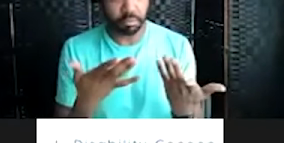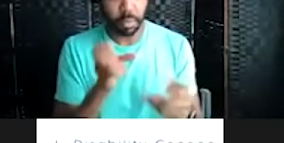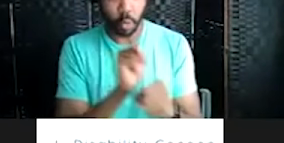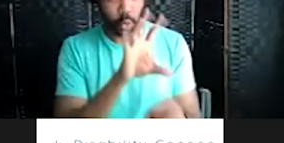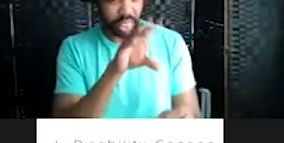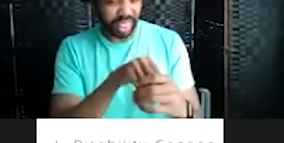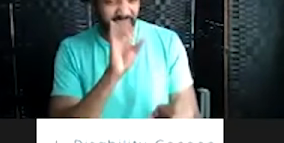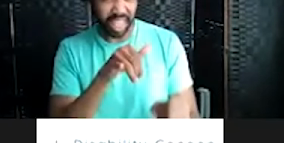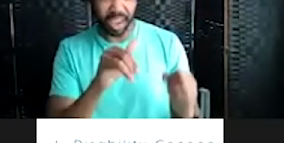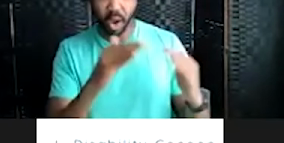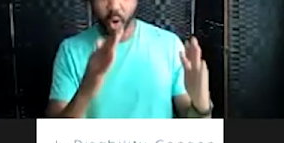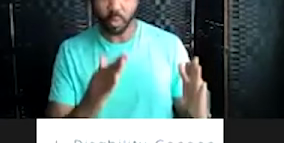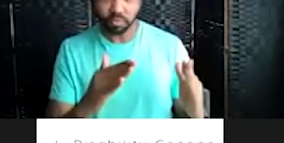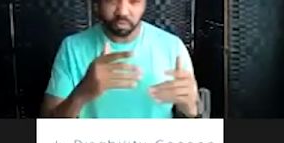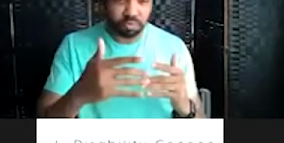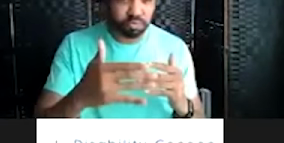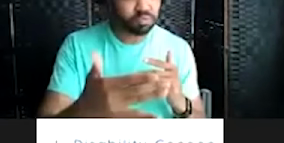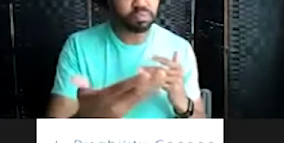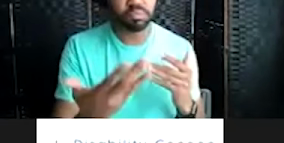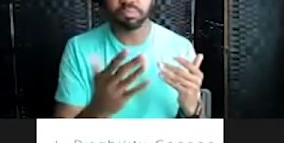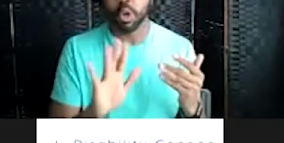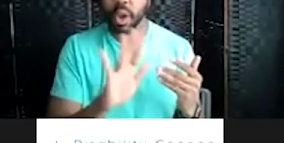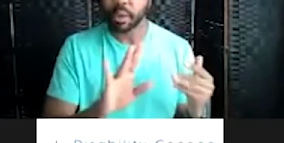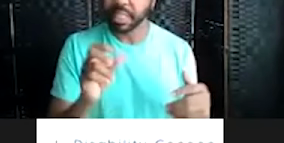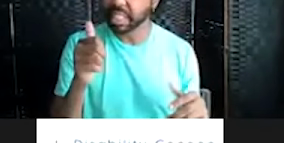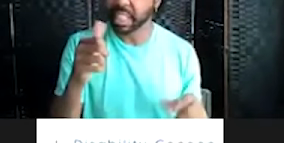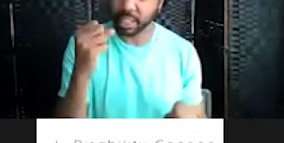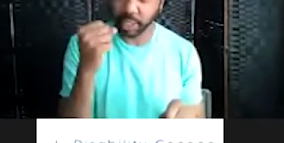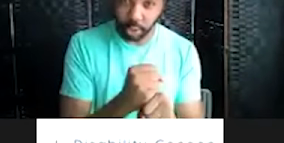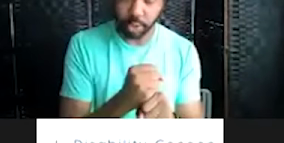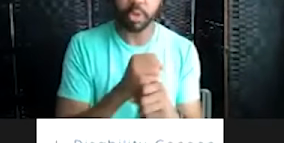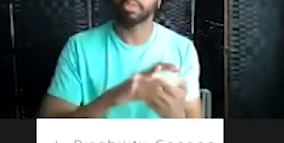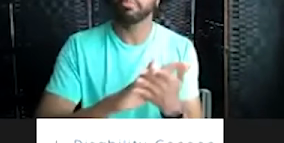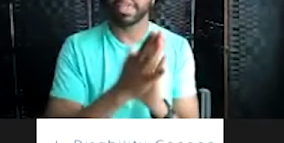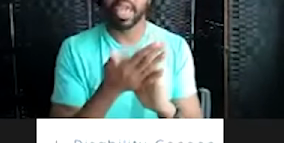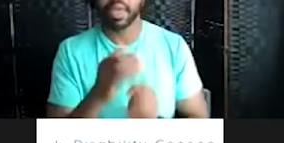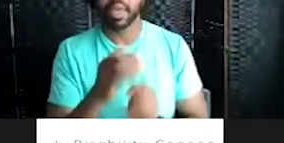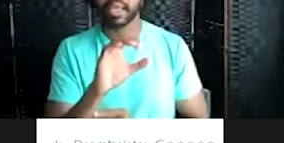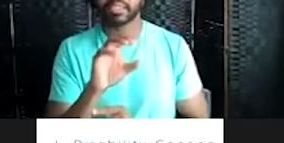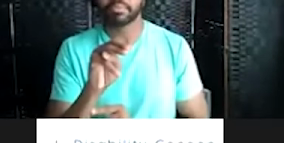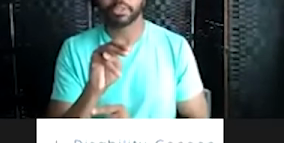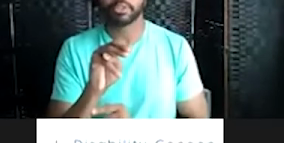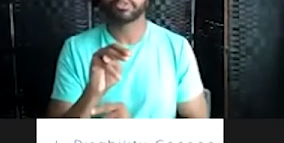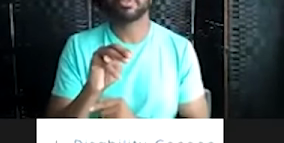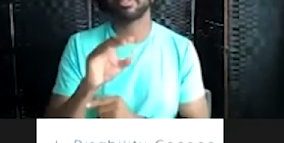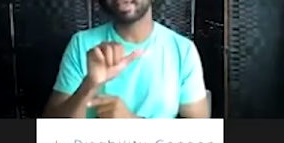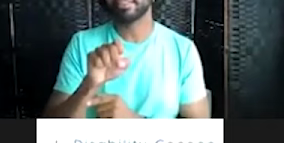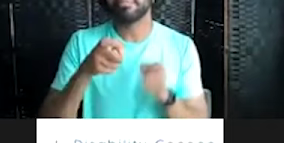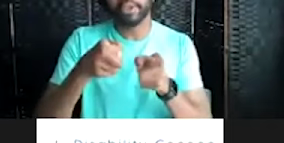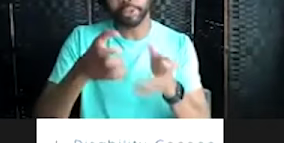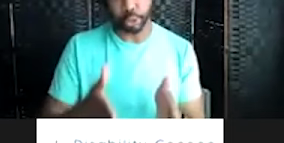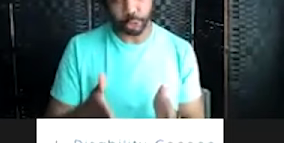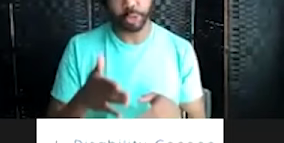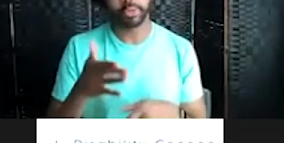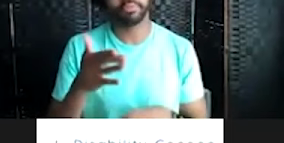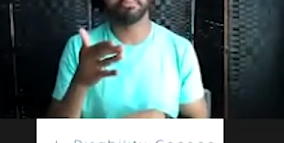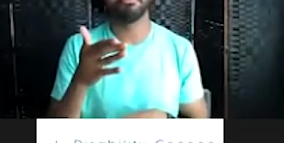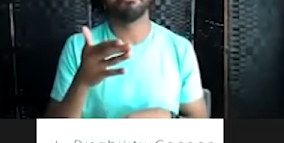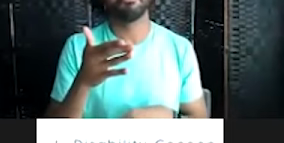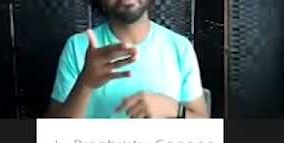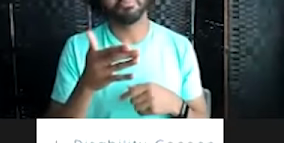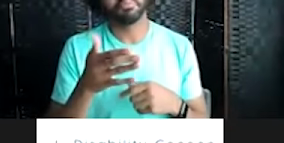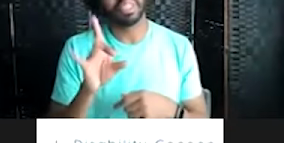years into a case manager type role. And about 7 or 8 years ago,